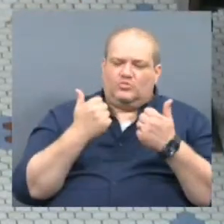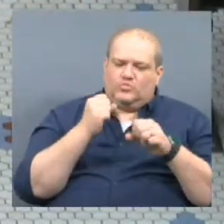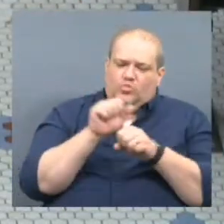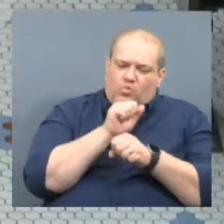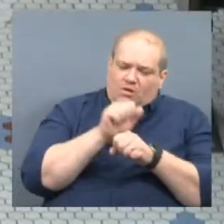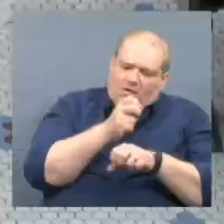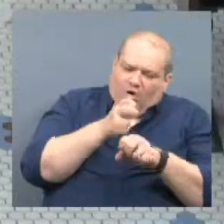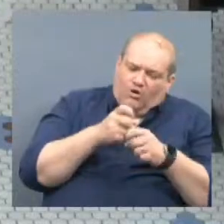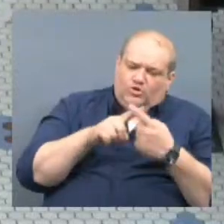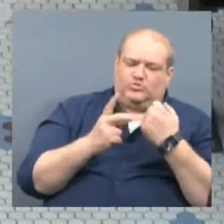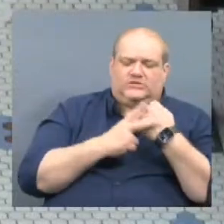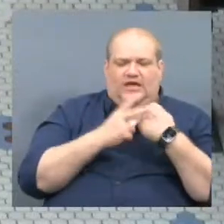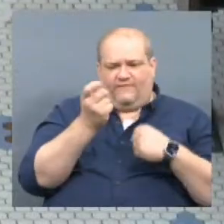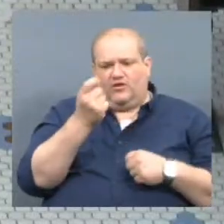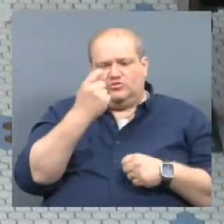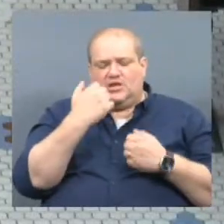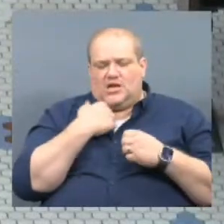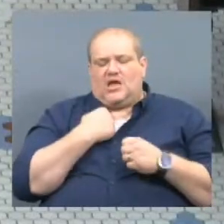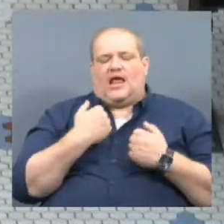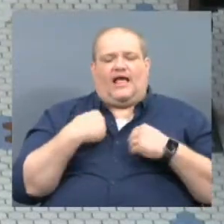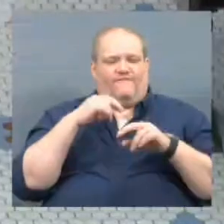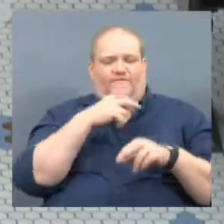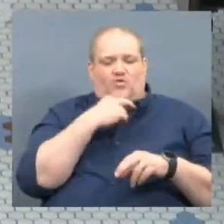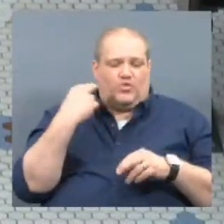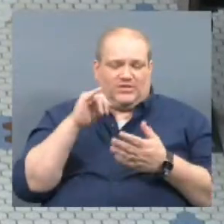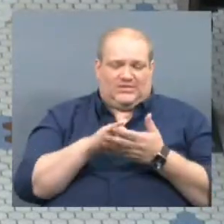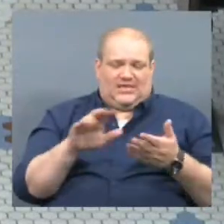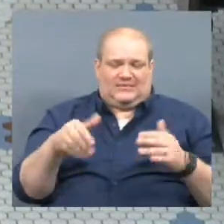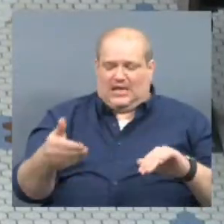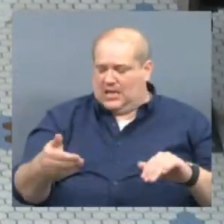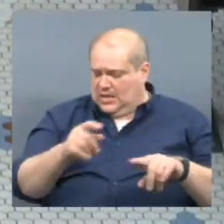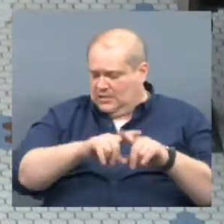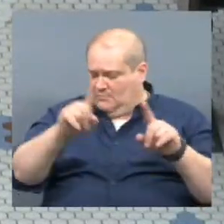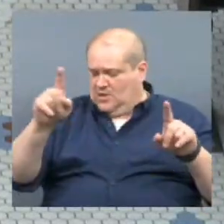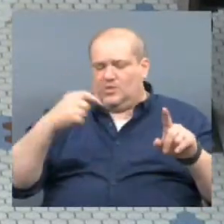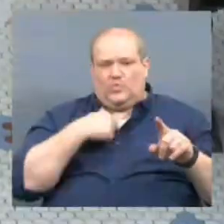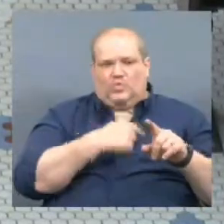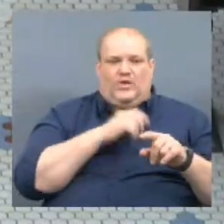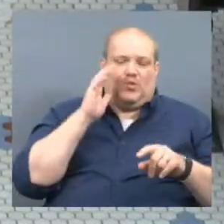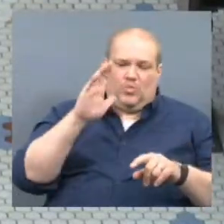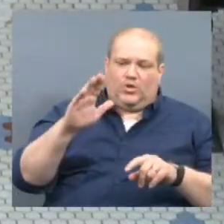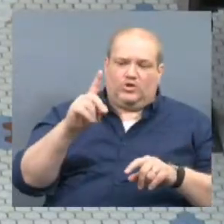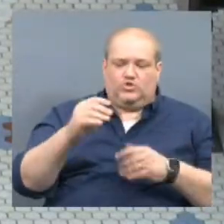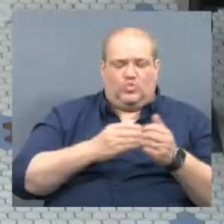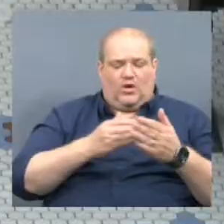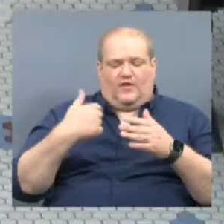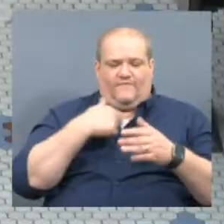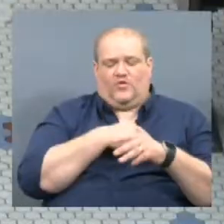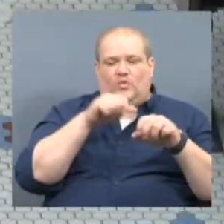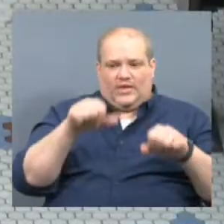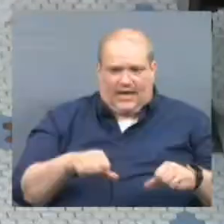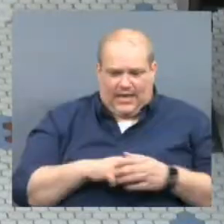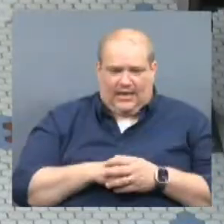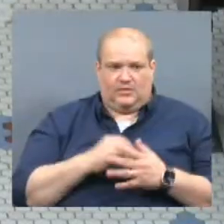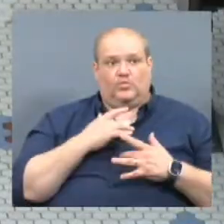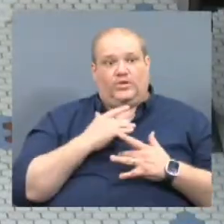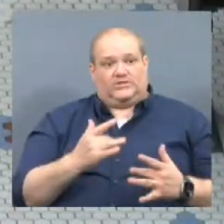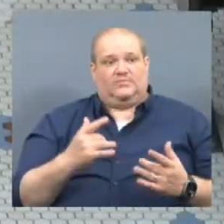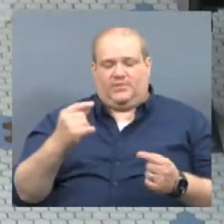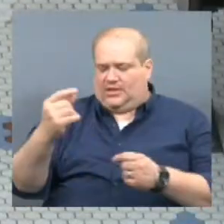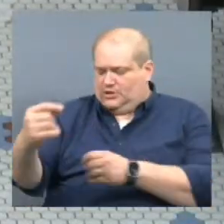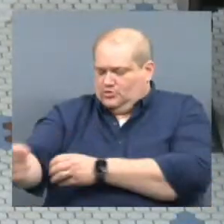save. Again, we understand that there's a risk that they would die, but we are going to do everything we can, as we always typically